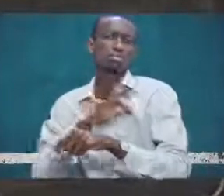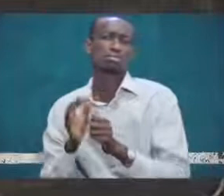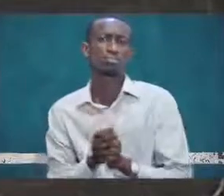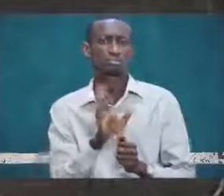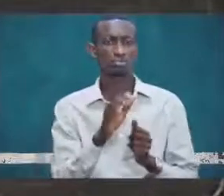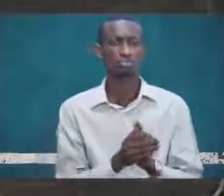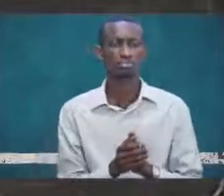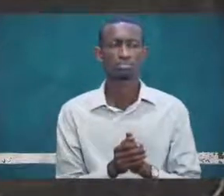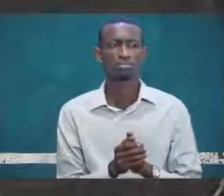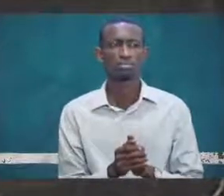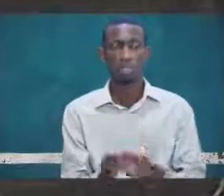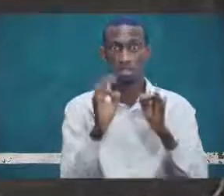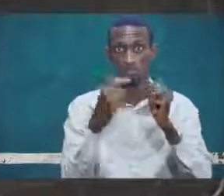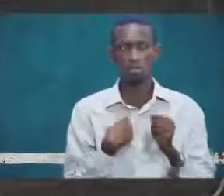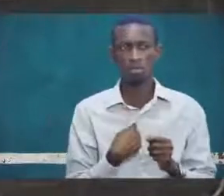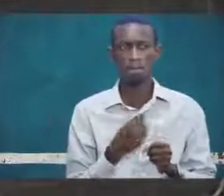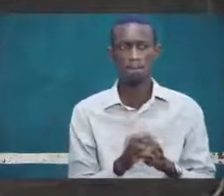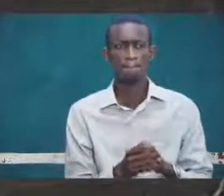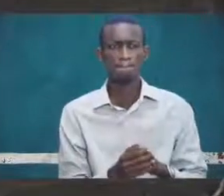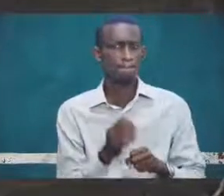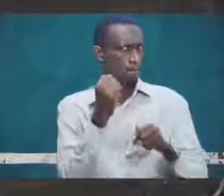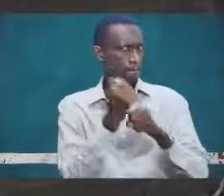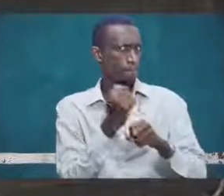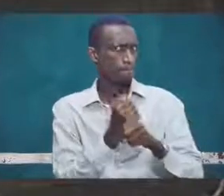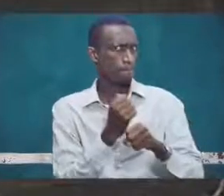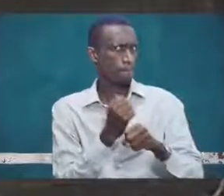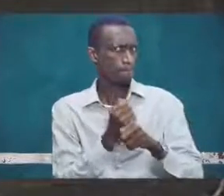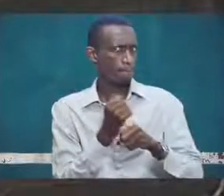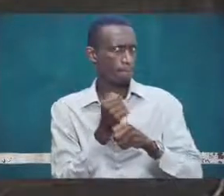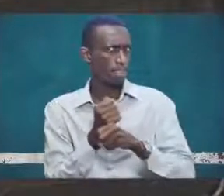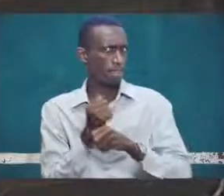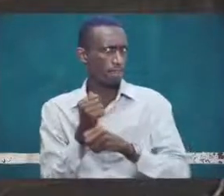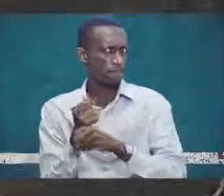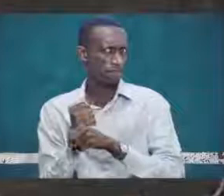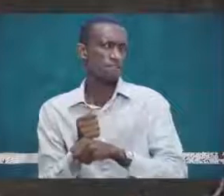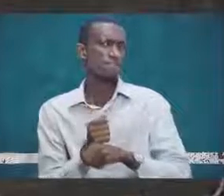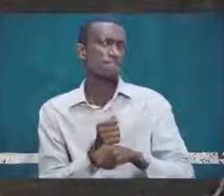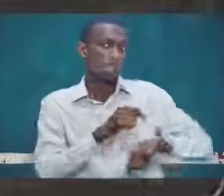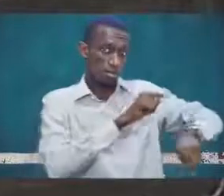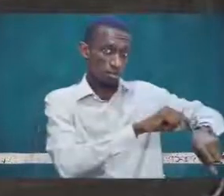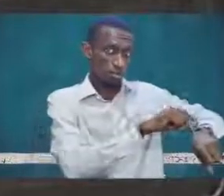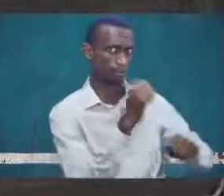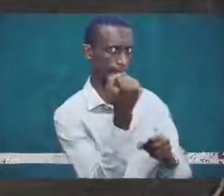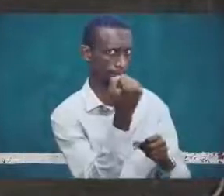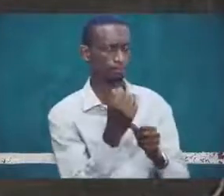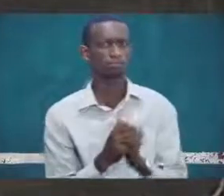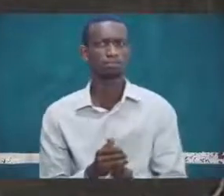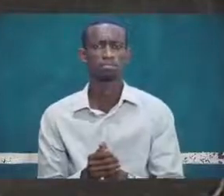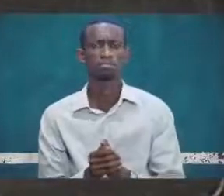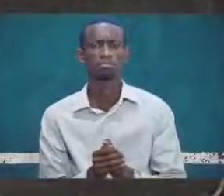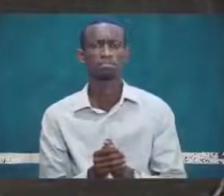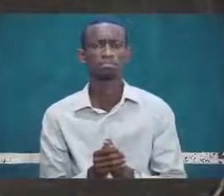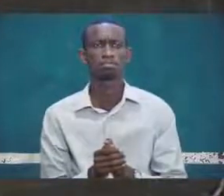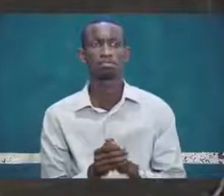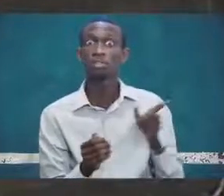Now, I have to work 5 hours. 5 hours. You see?